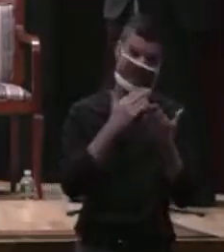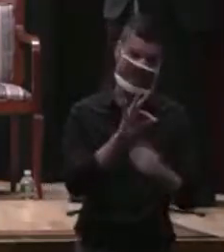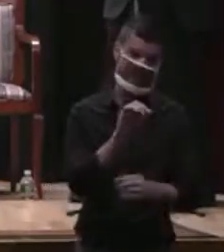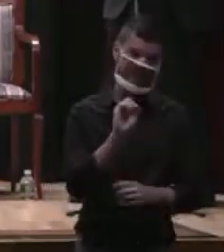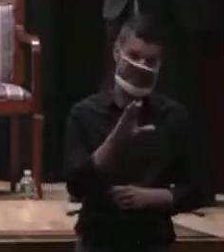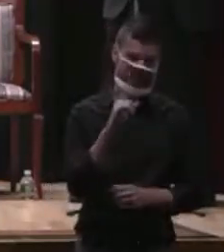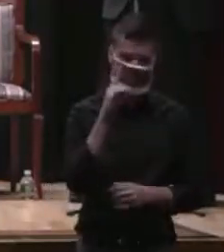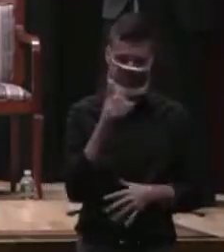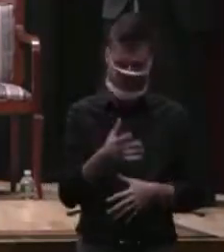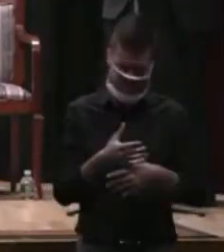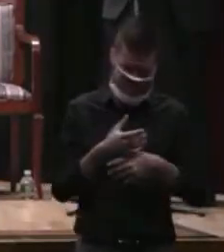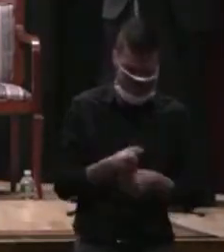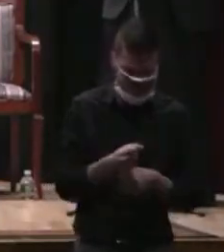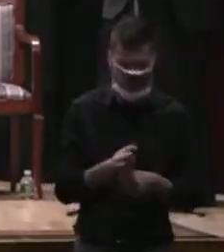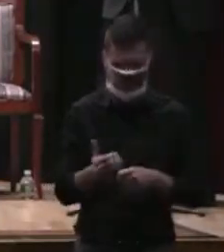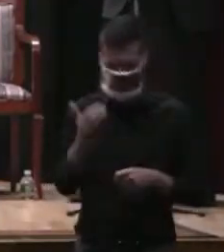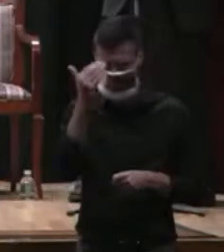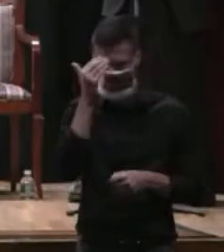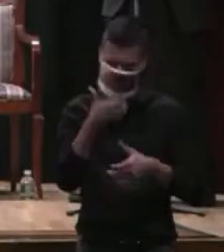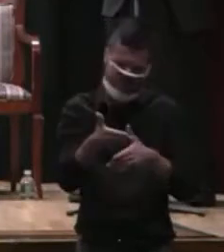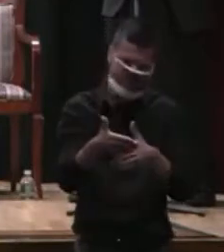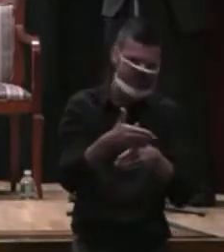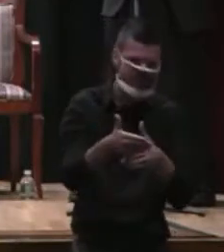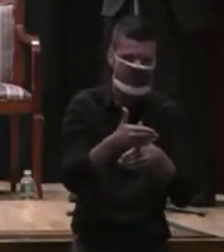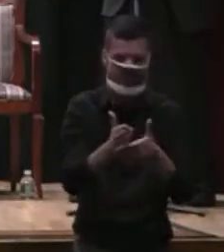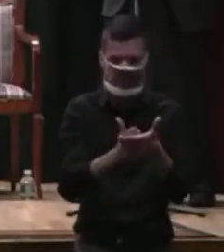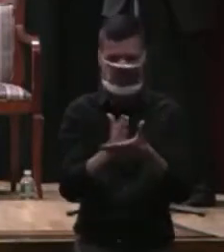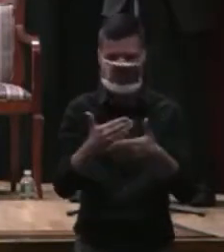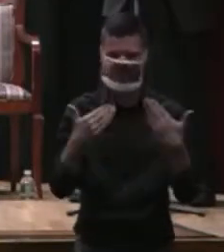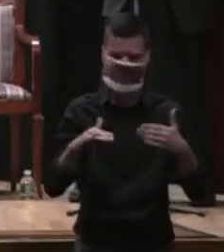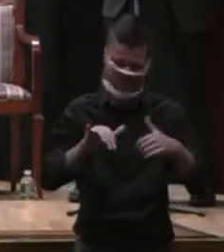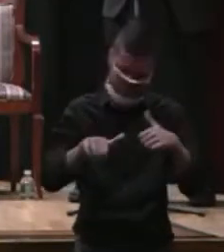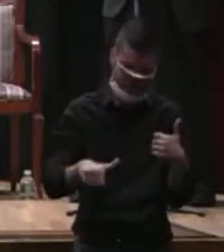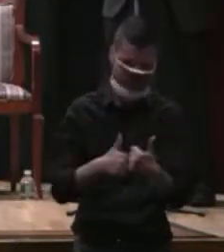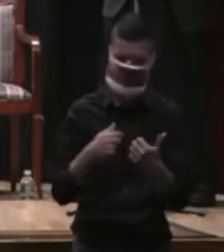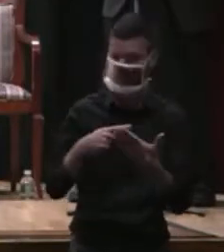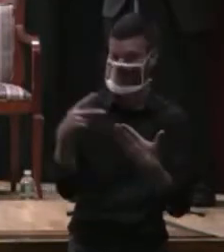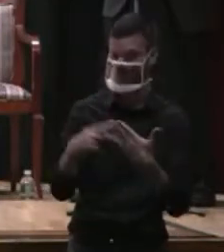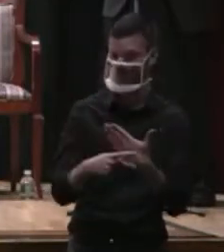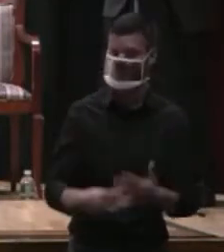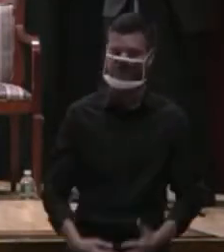the confidence and knowledge that they have provided throughout this challenging program.